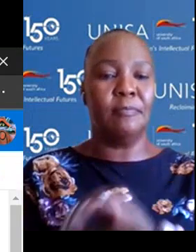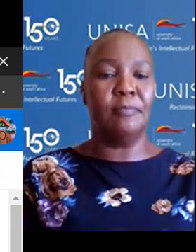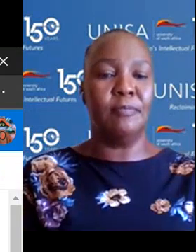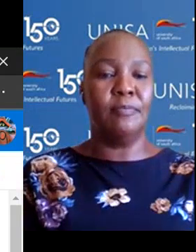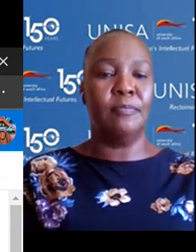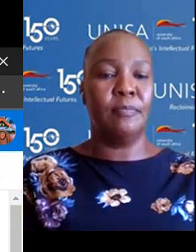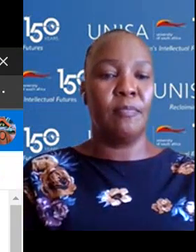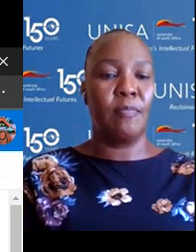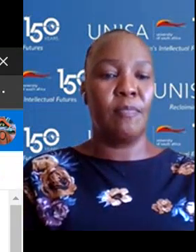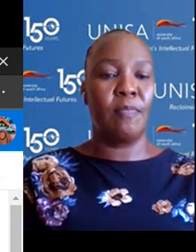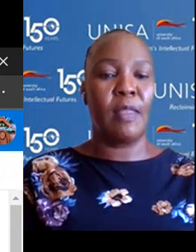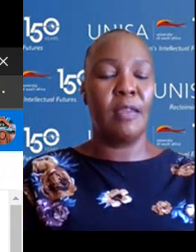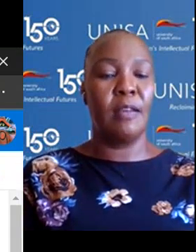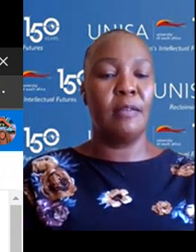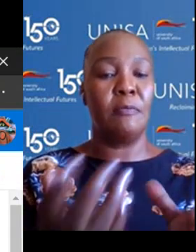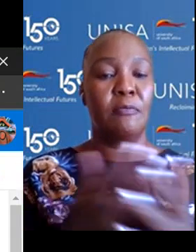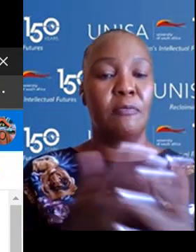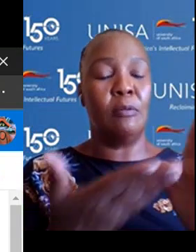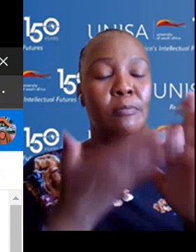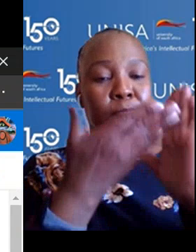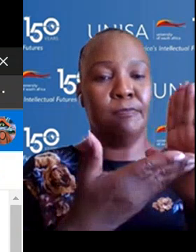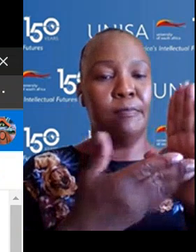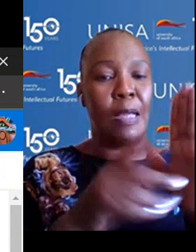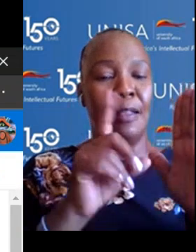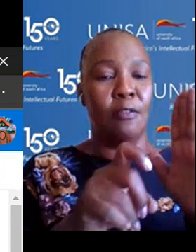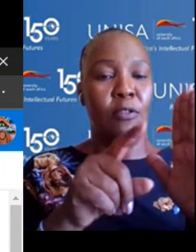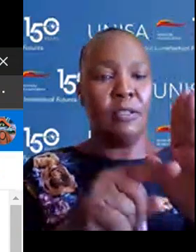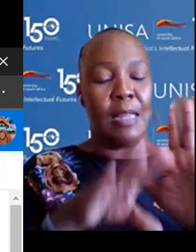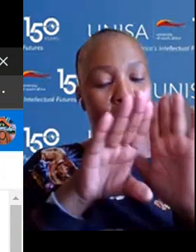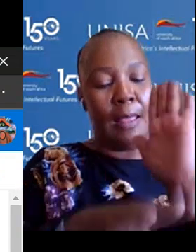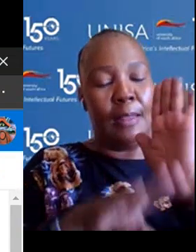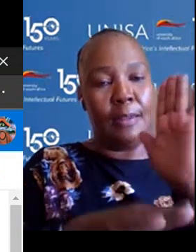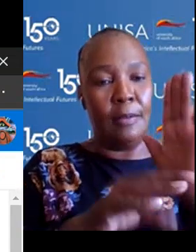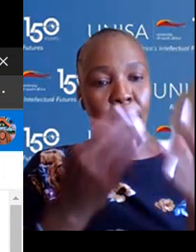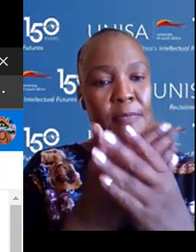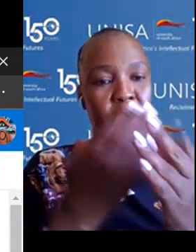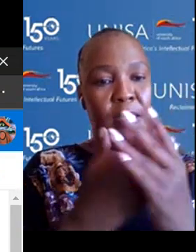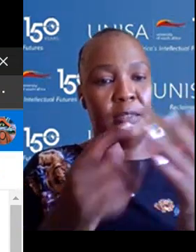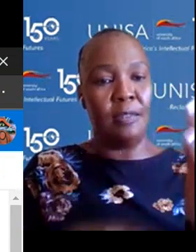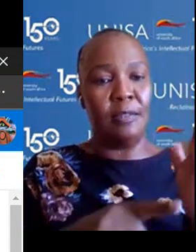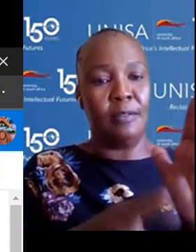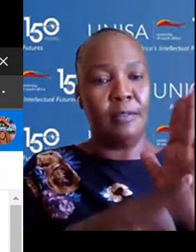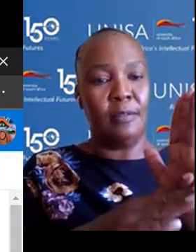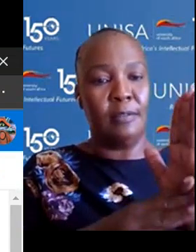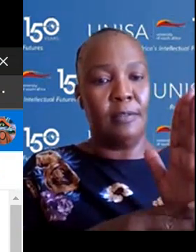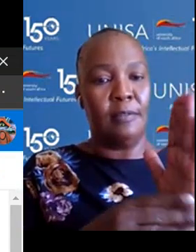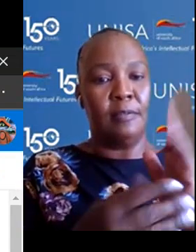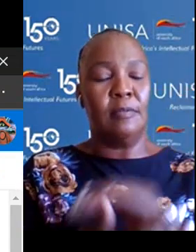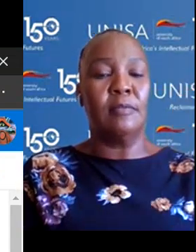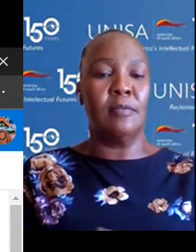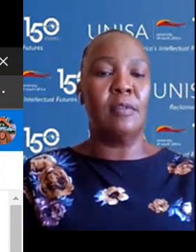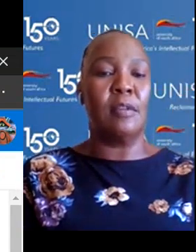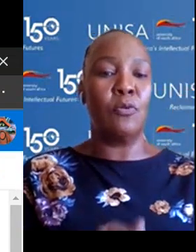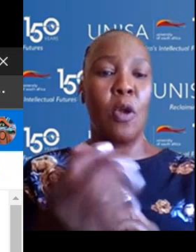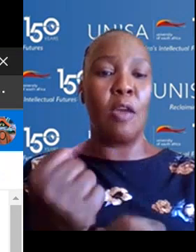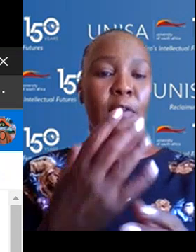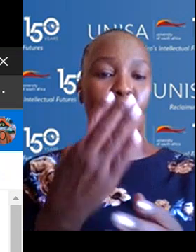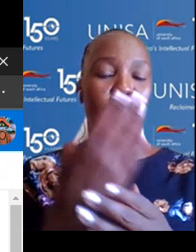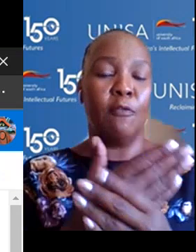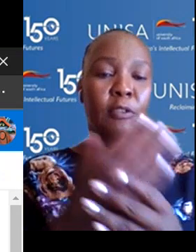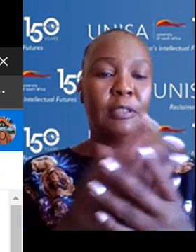see now it tells me under my files, that's your root, that's your beginning point. You have a folder and currently there's